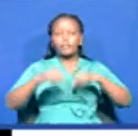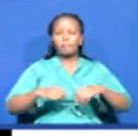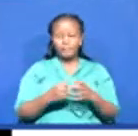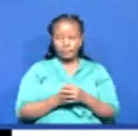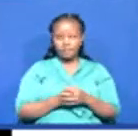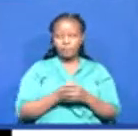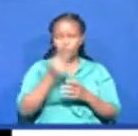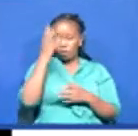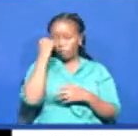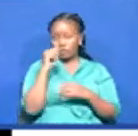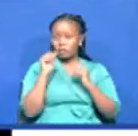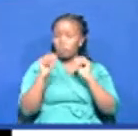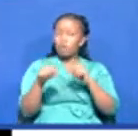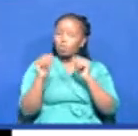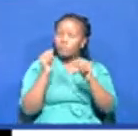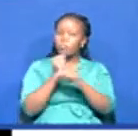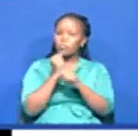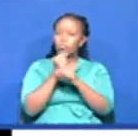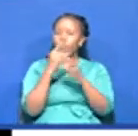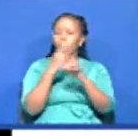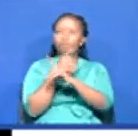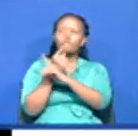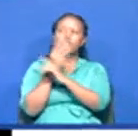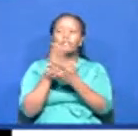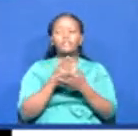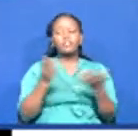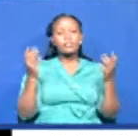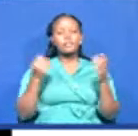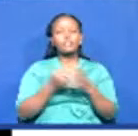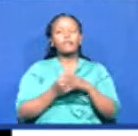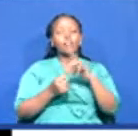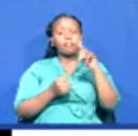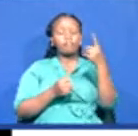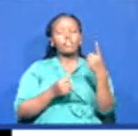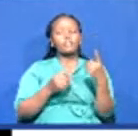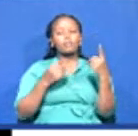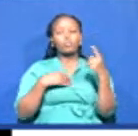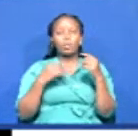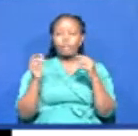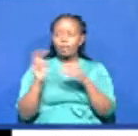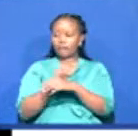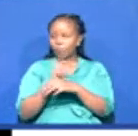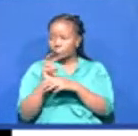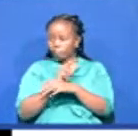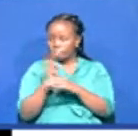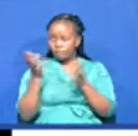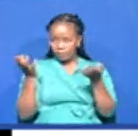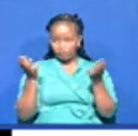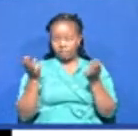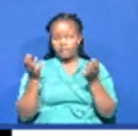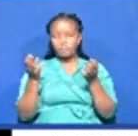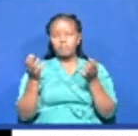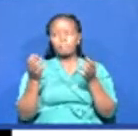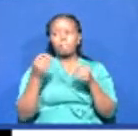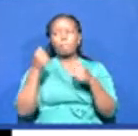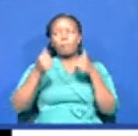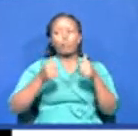do various things. One of them to conduct a survey that the